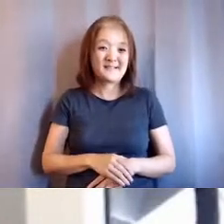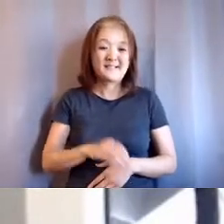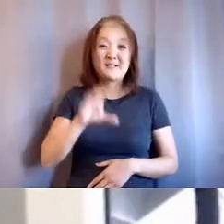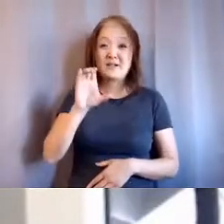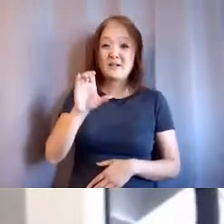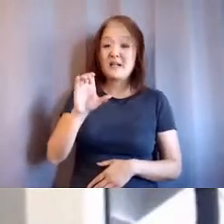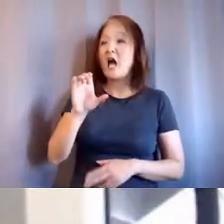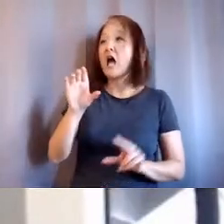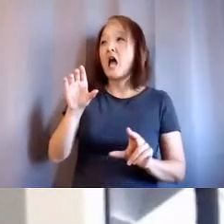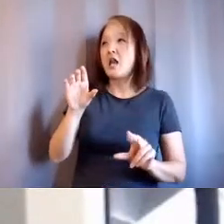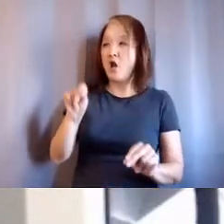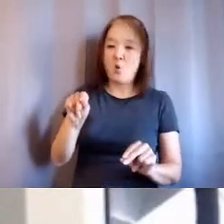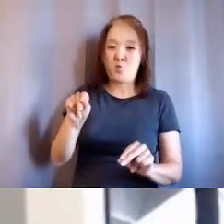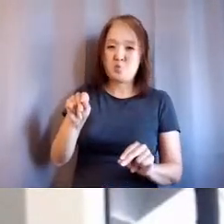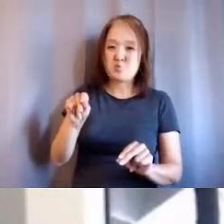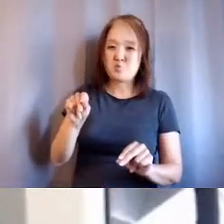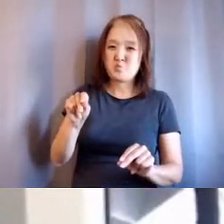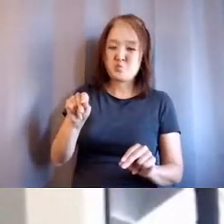No.